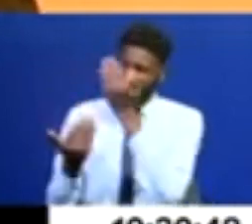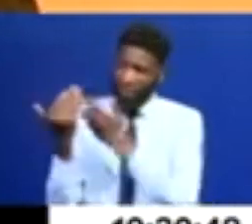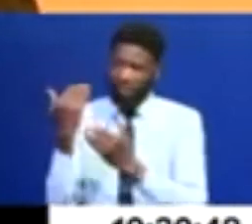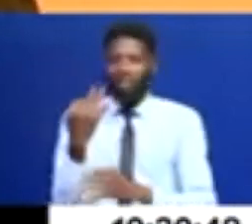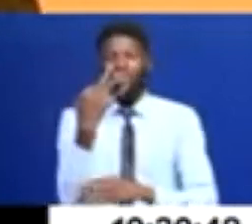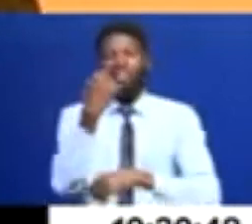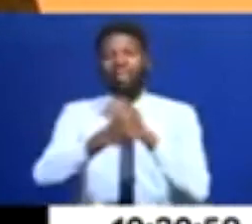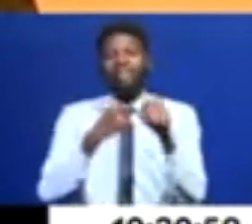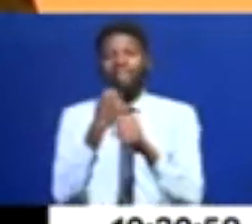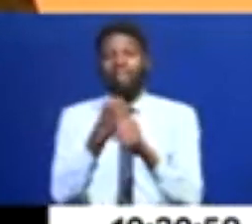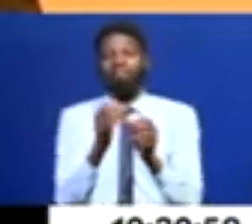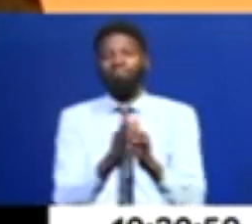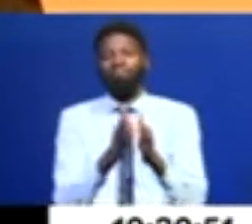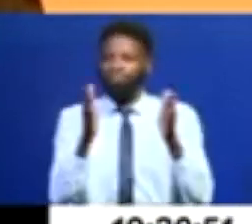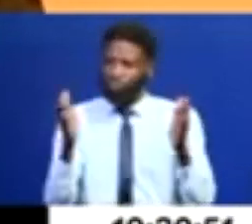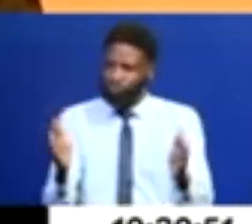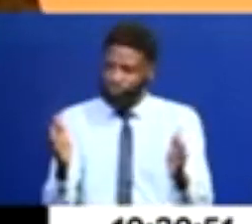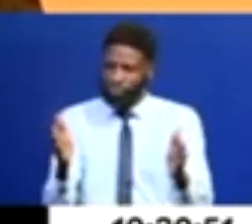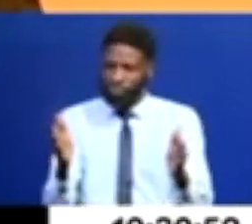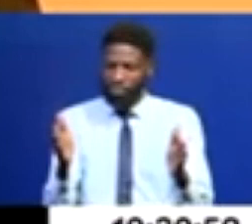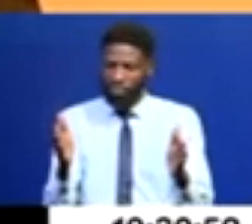3 years when